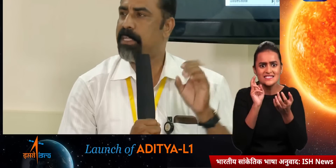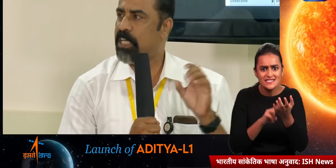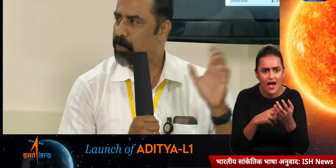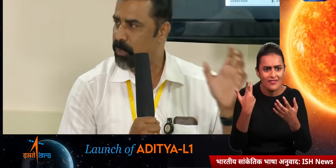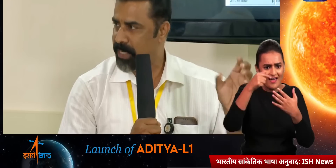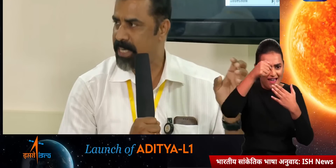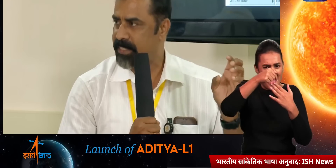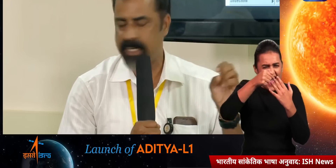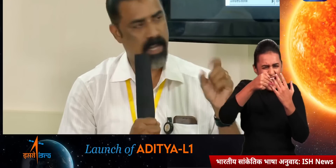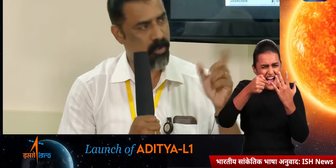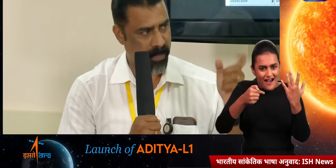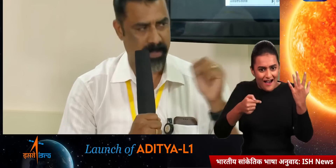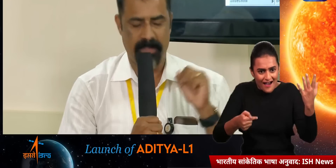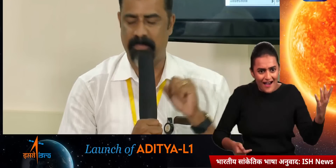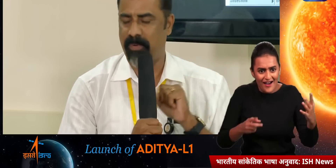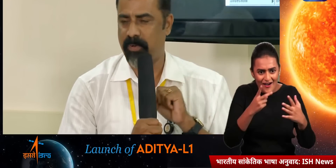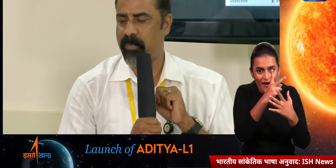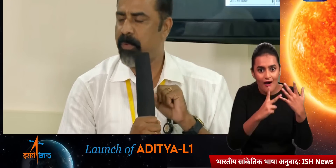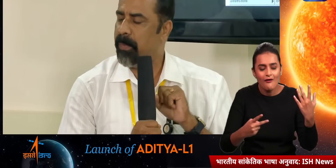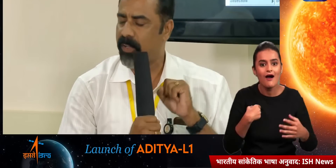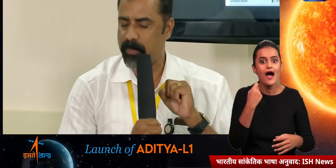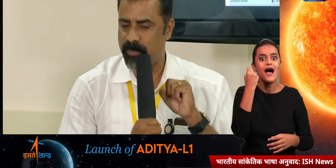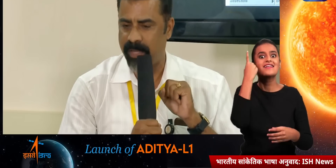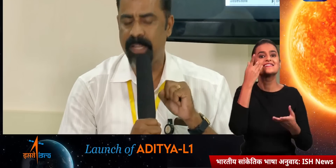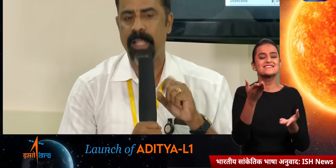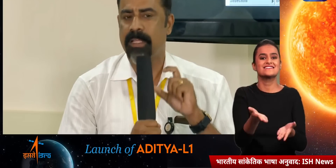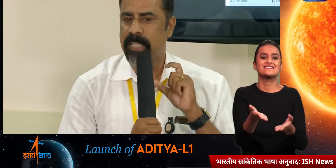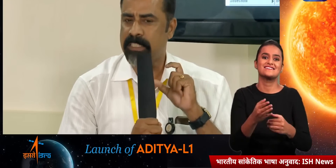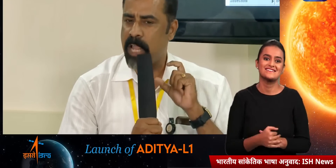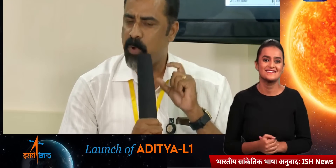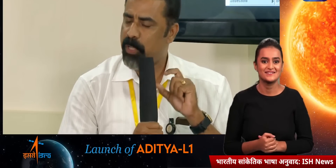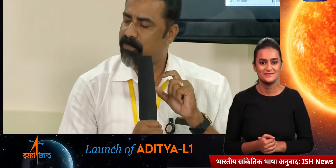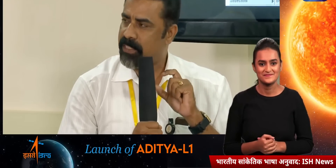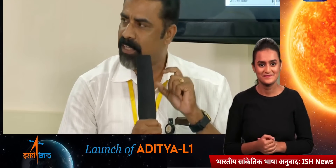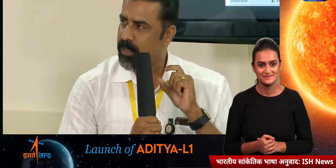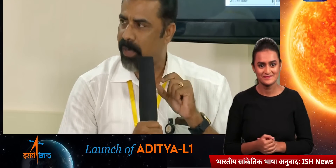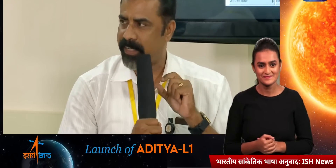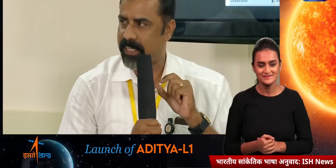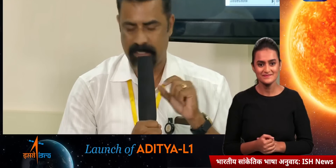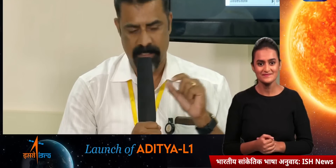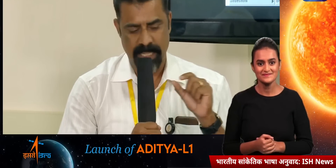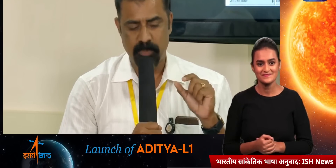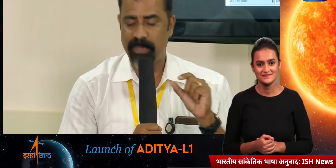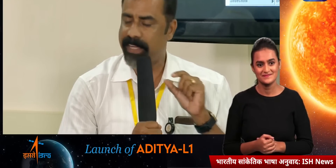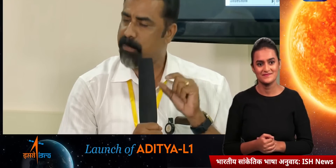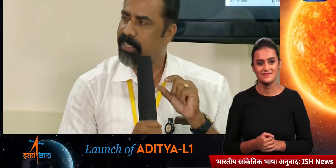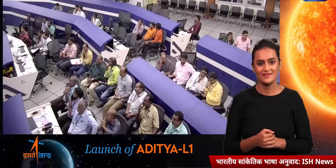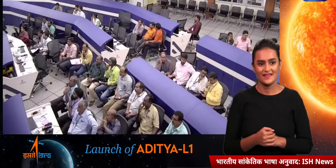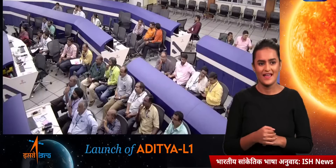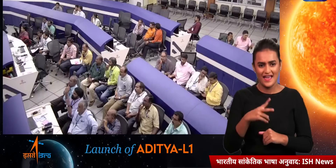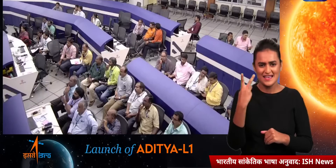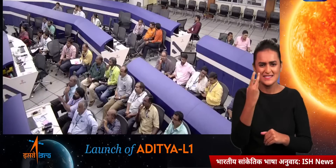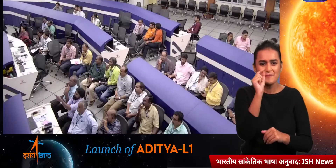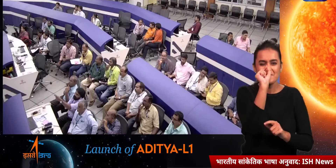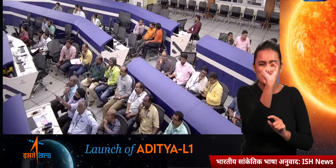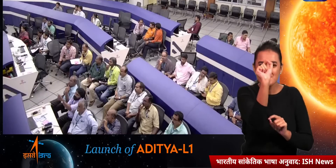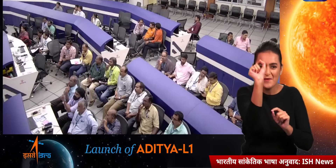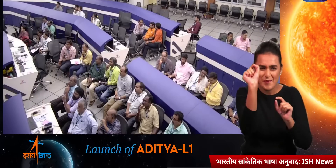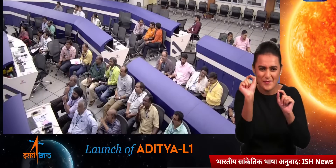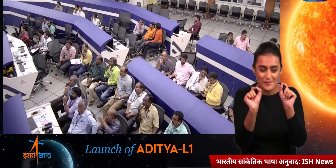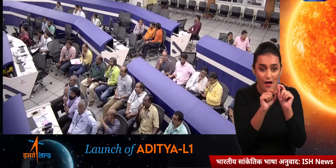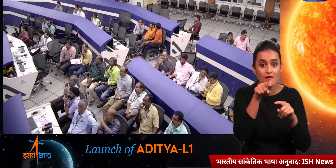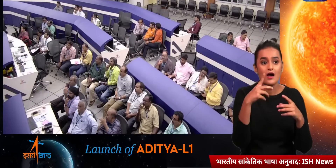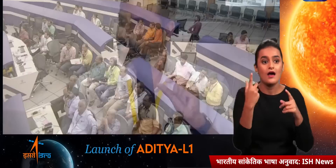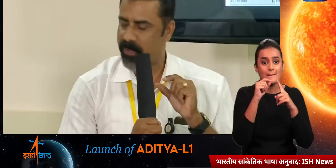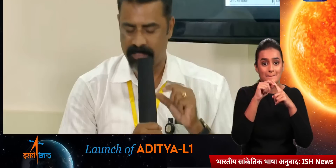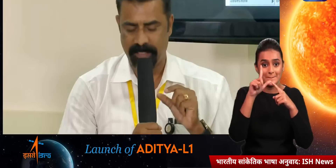Already they mentioned about the radiation, now Dr. Bipin will be talking about field. Just I want to emphasize on the particles. That's why we named it as PAPA. PAPA means